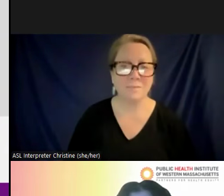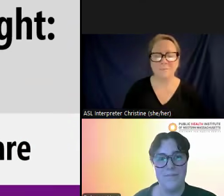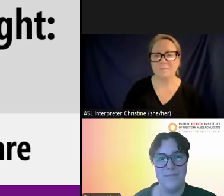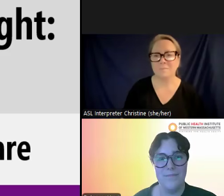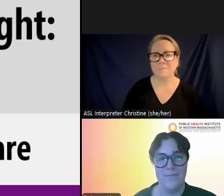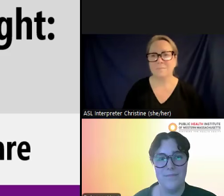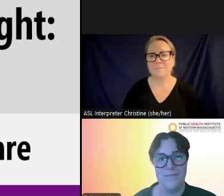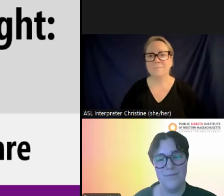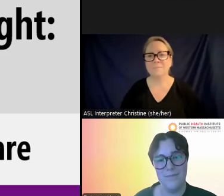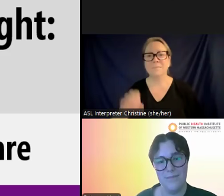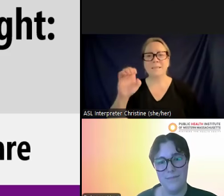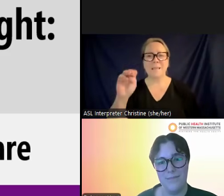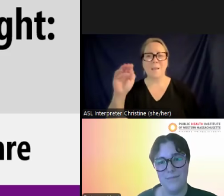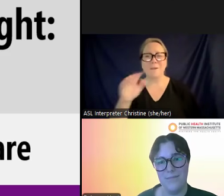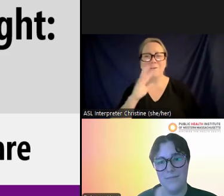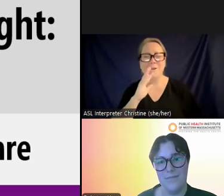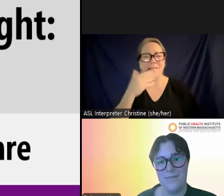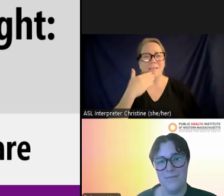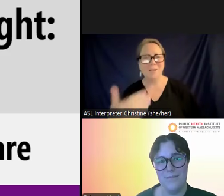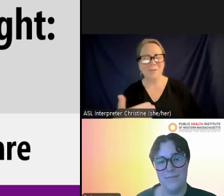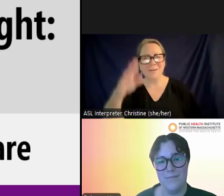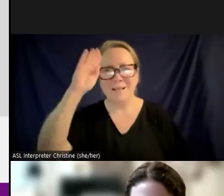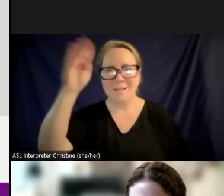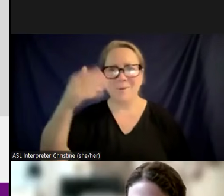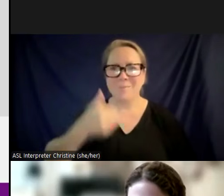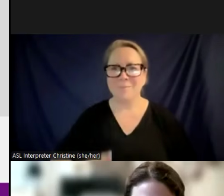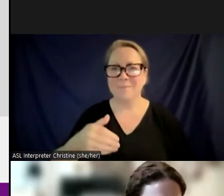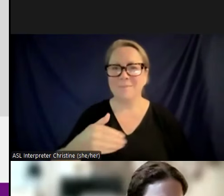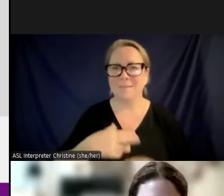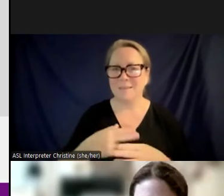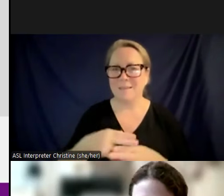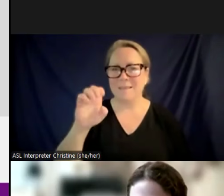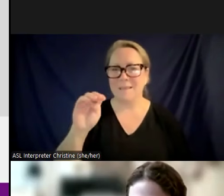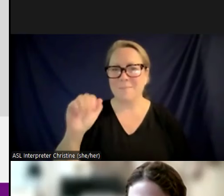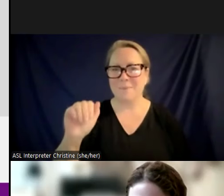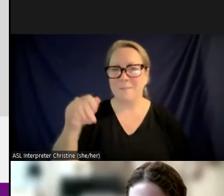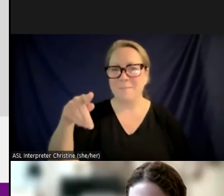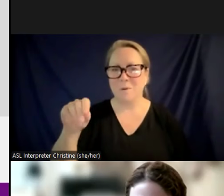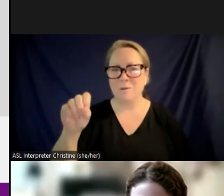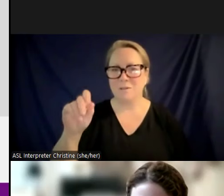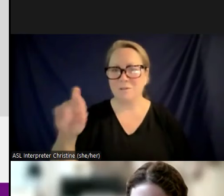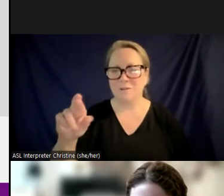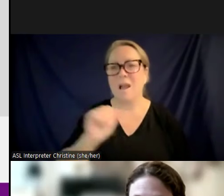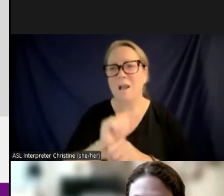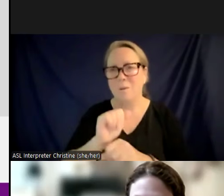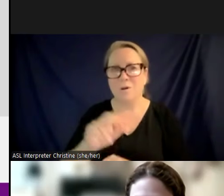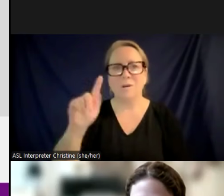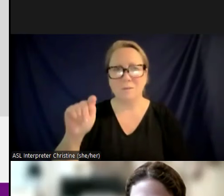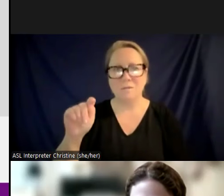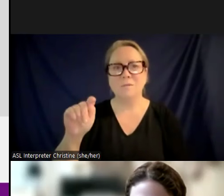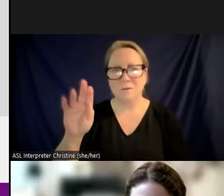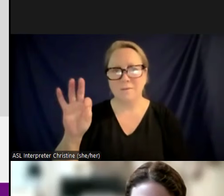Thank you, Rebecca. Hi, everyone. My name is Emma Posner, and I work at Tufts